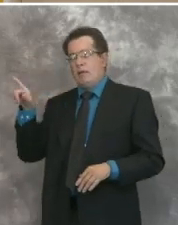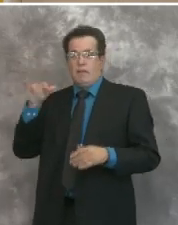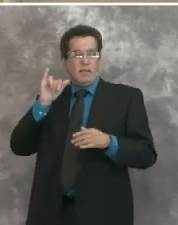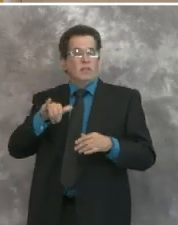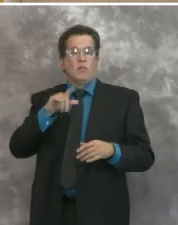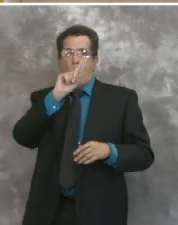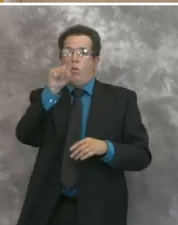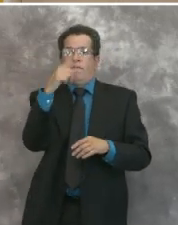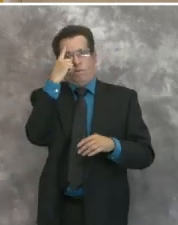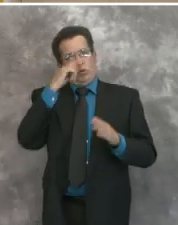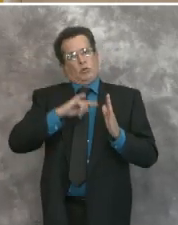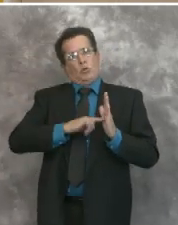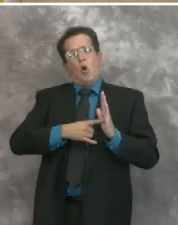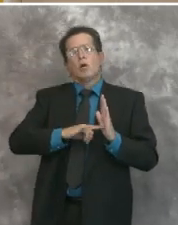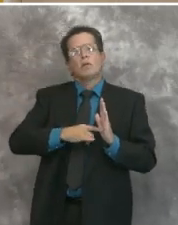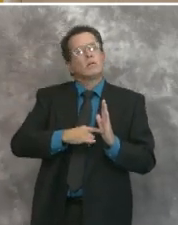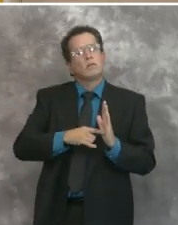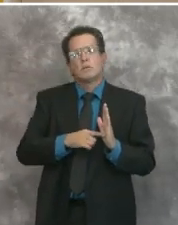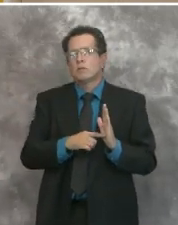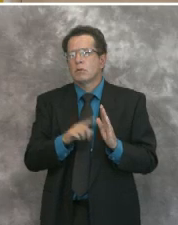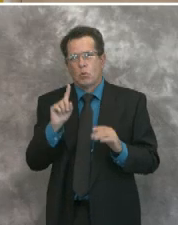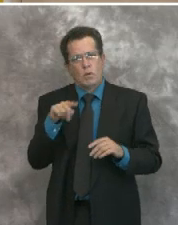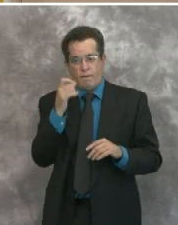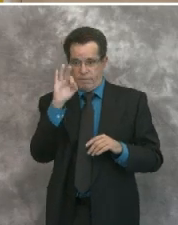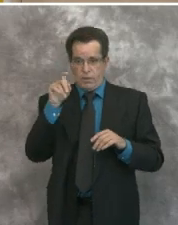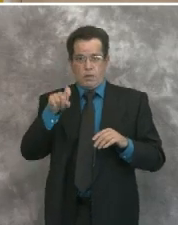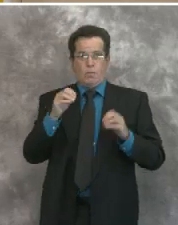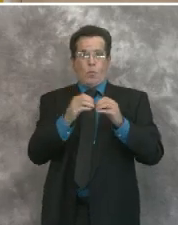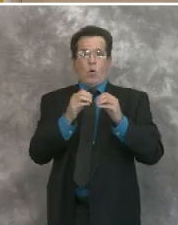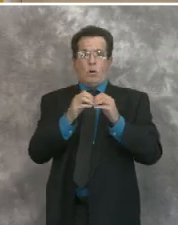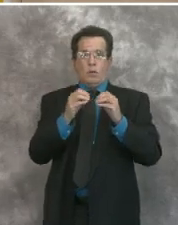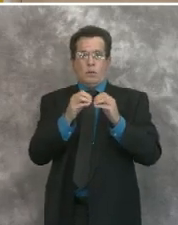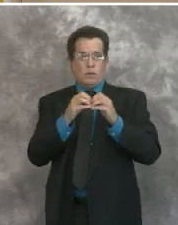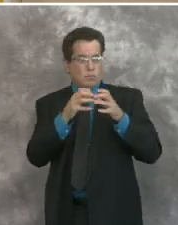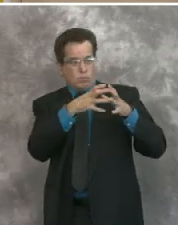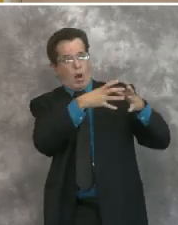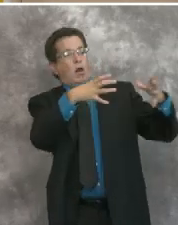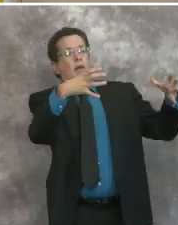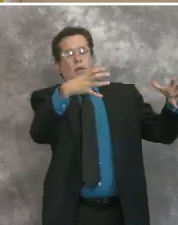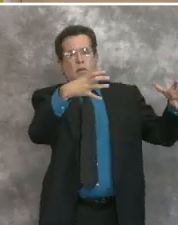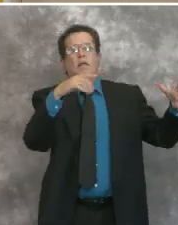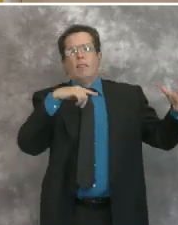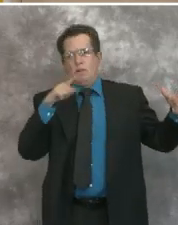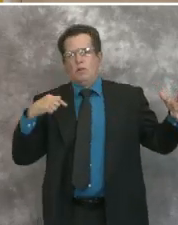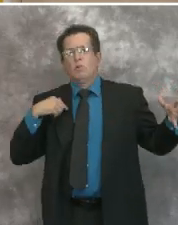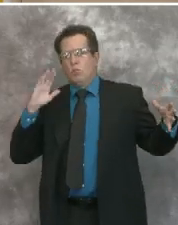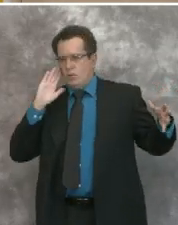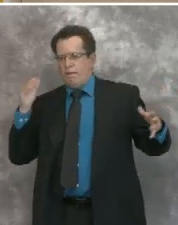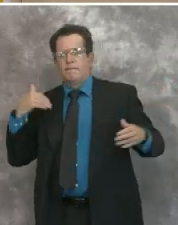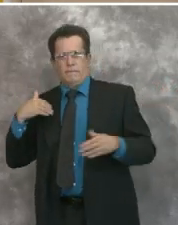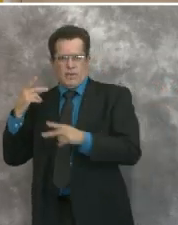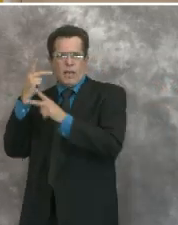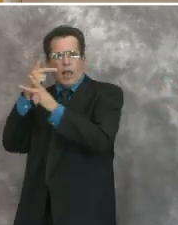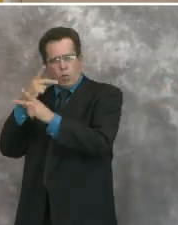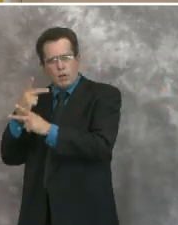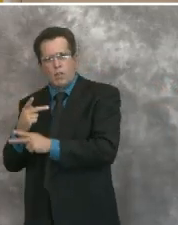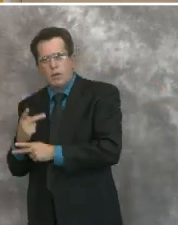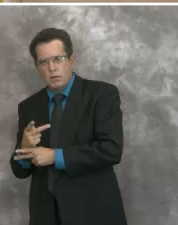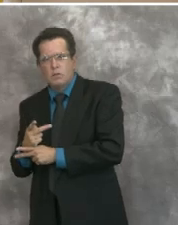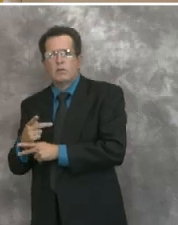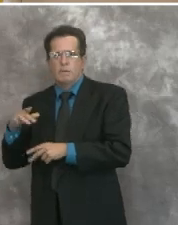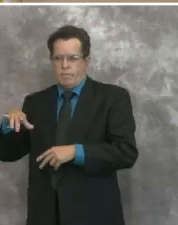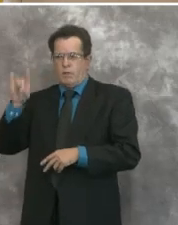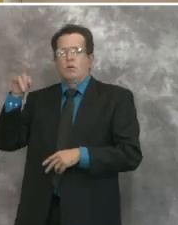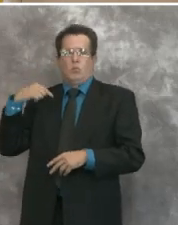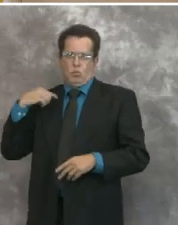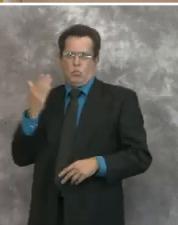If, again, we have a larger number of contacts than we have calculated, then we